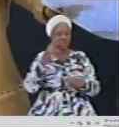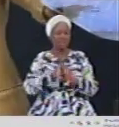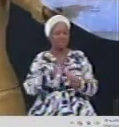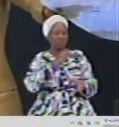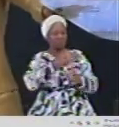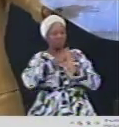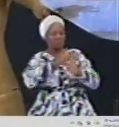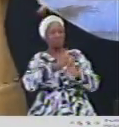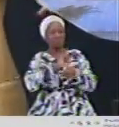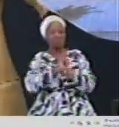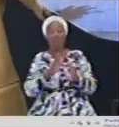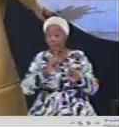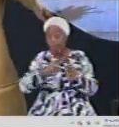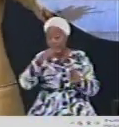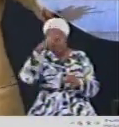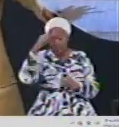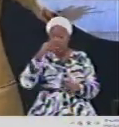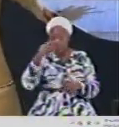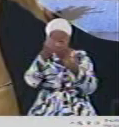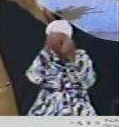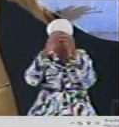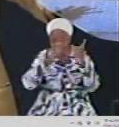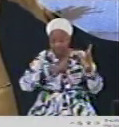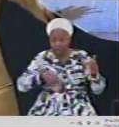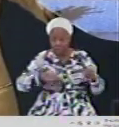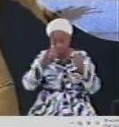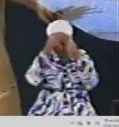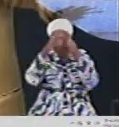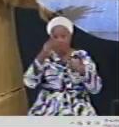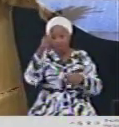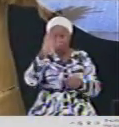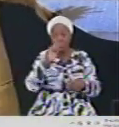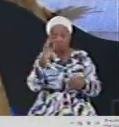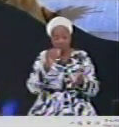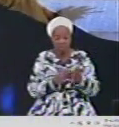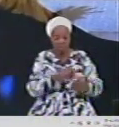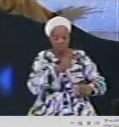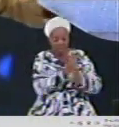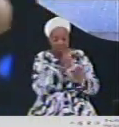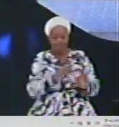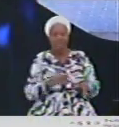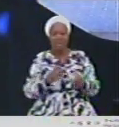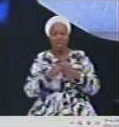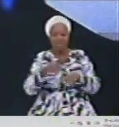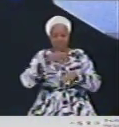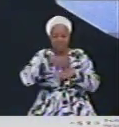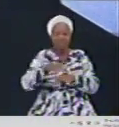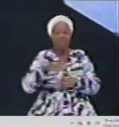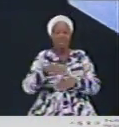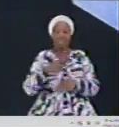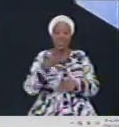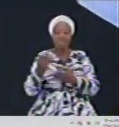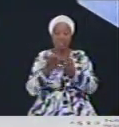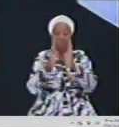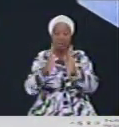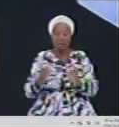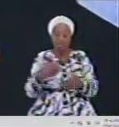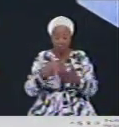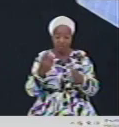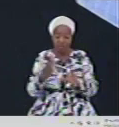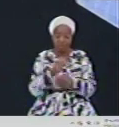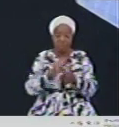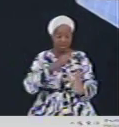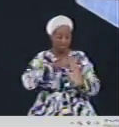obey him, and because you make God your habitation, he will send his angel. Before you get to that stumbling block,